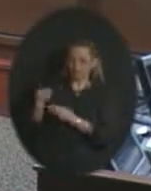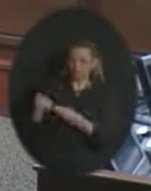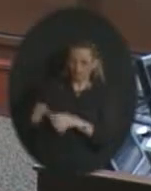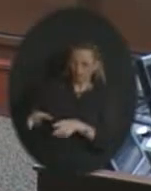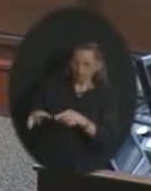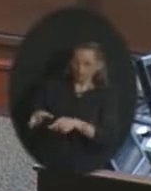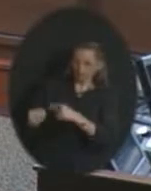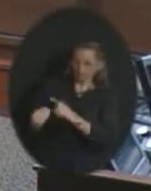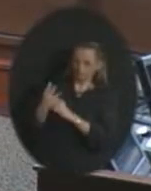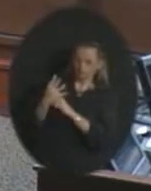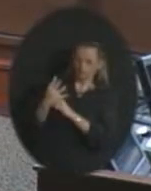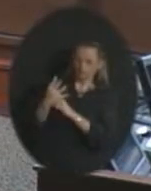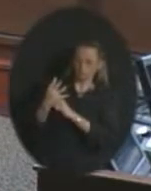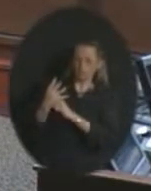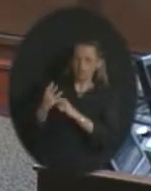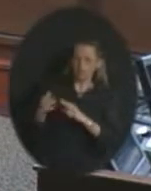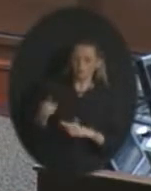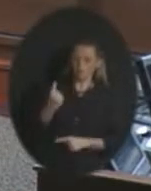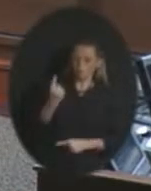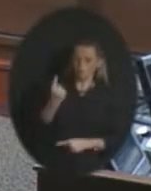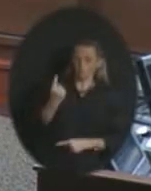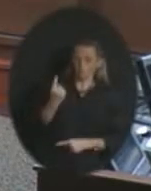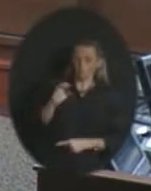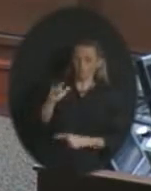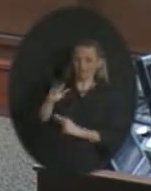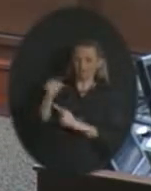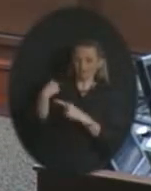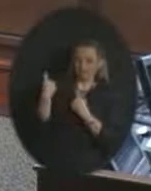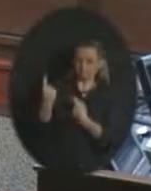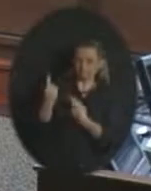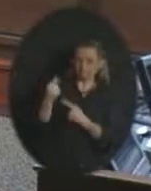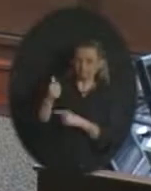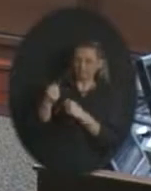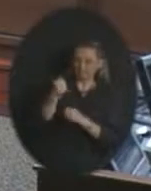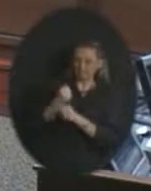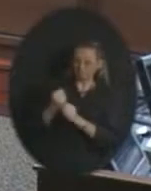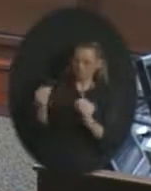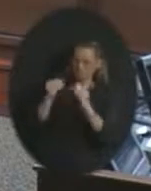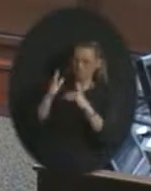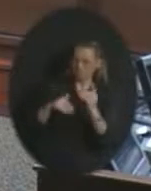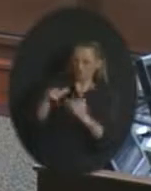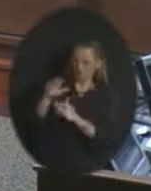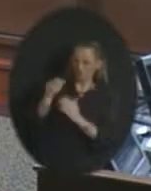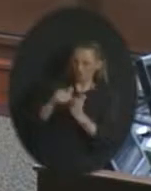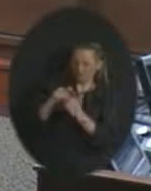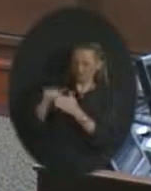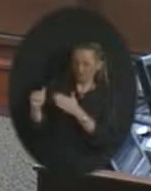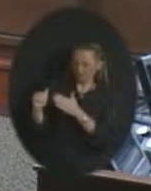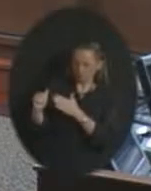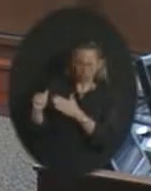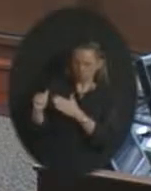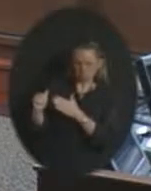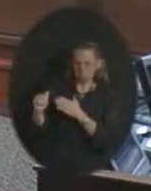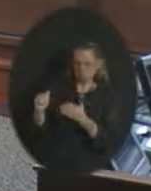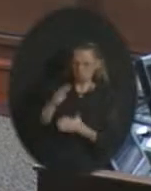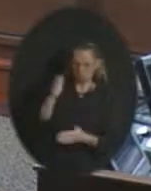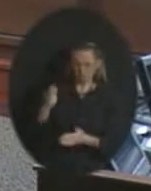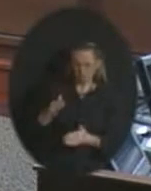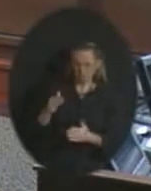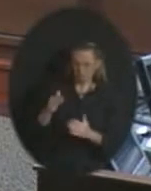as Mr. Charles was mentioned, one claim in the last 10 years has been greater than $300,000. I don't think we've ever have we ever gone